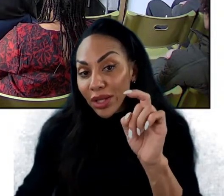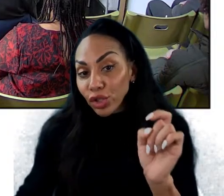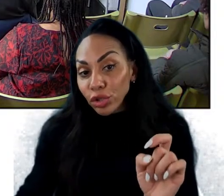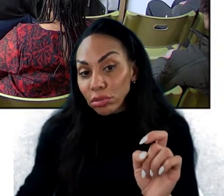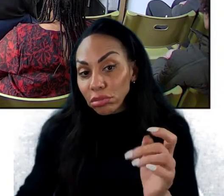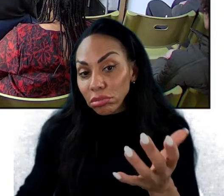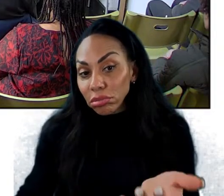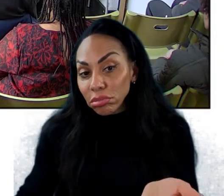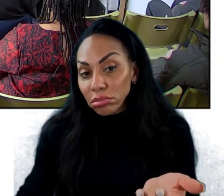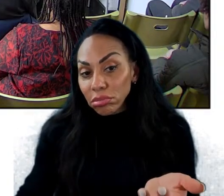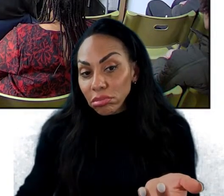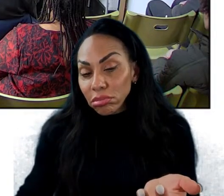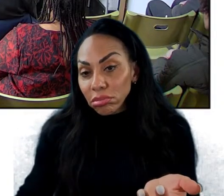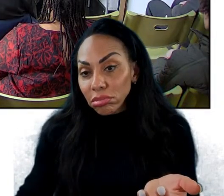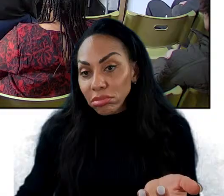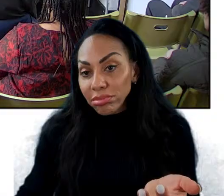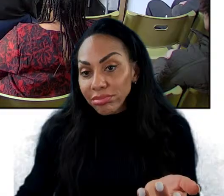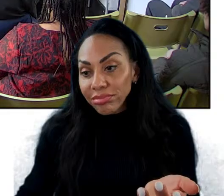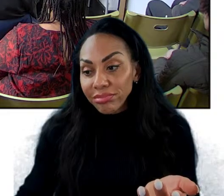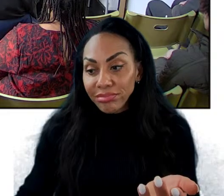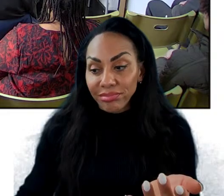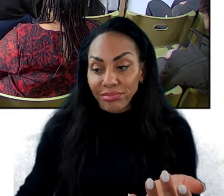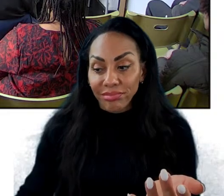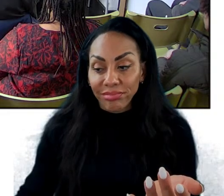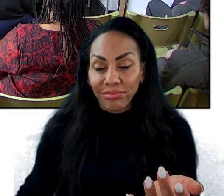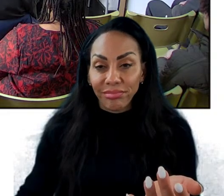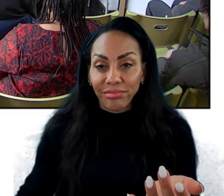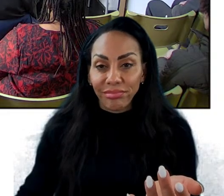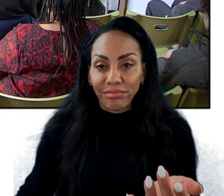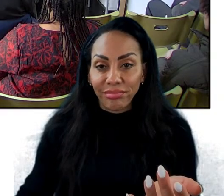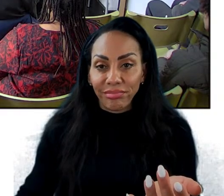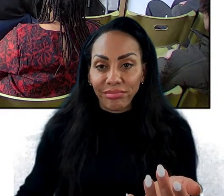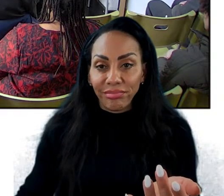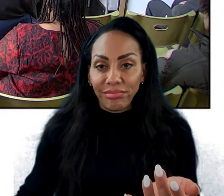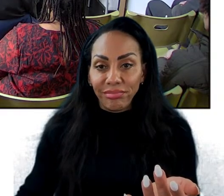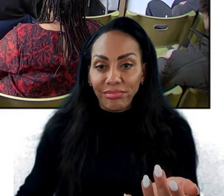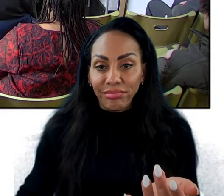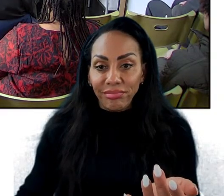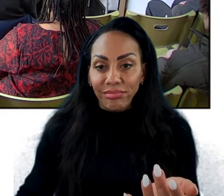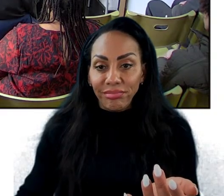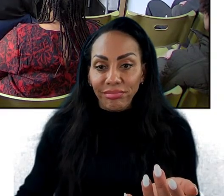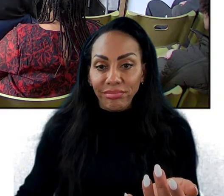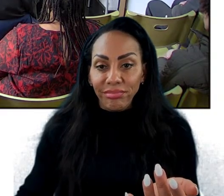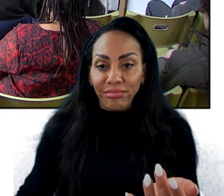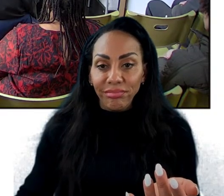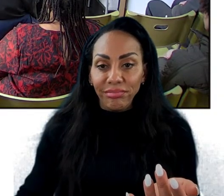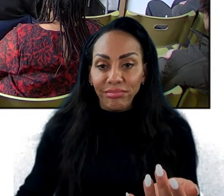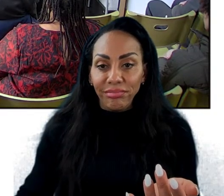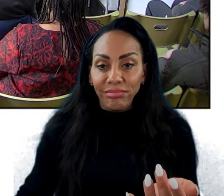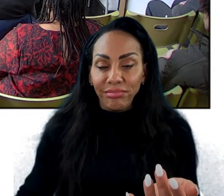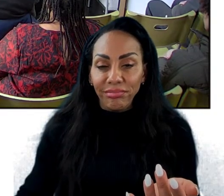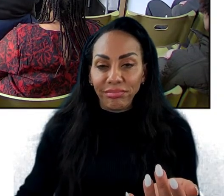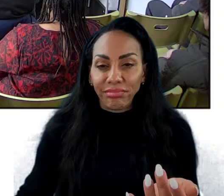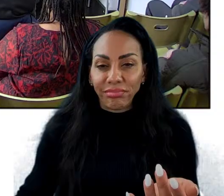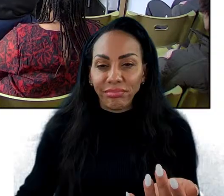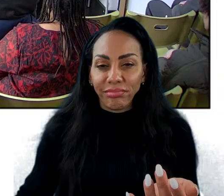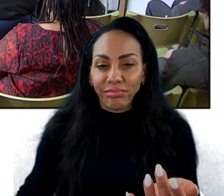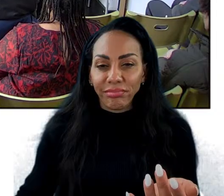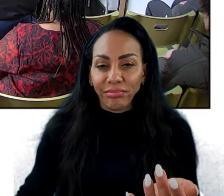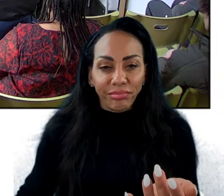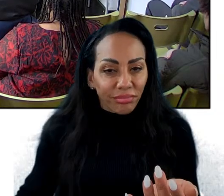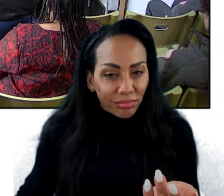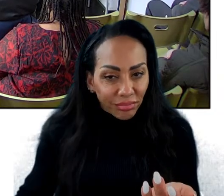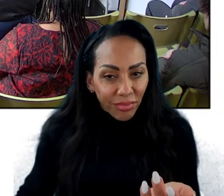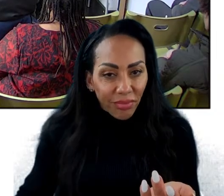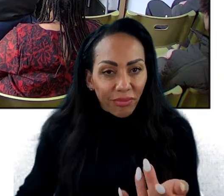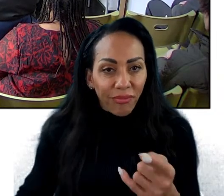you interpreted the like element aspect of bringing those into each shape and what like that meant from a practical aspect. I